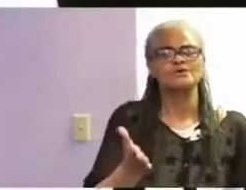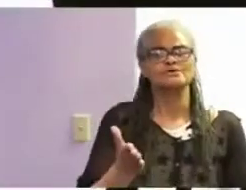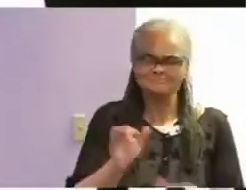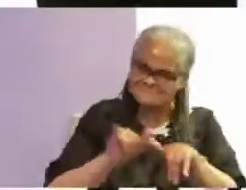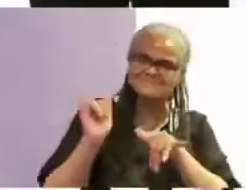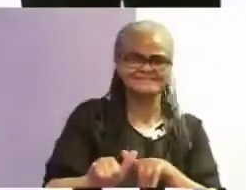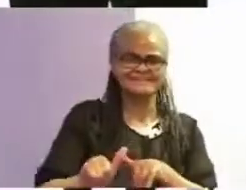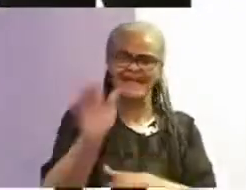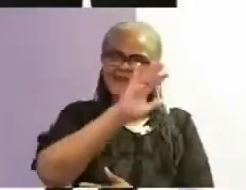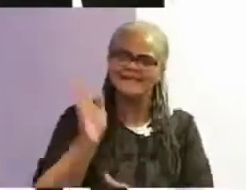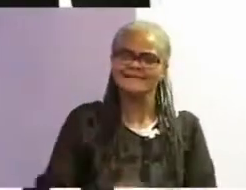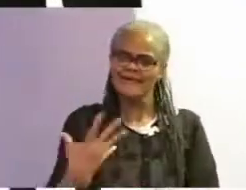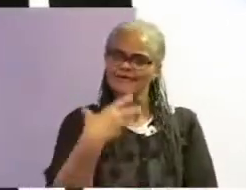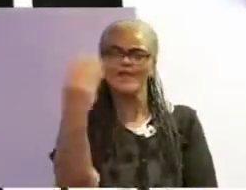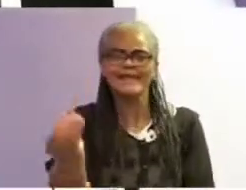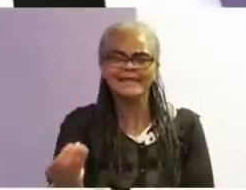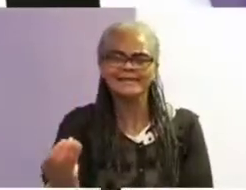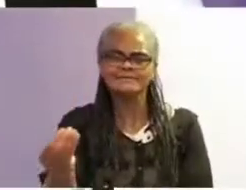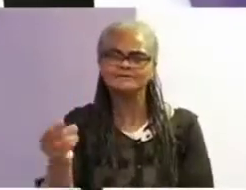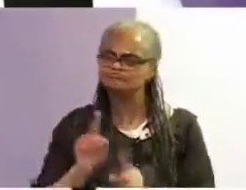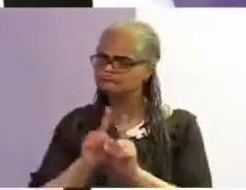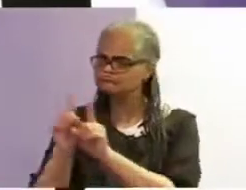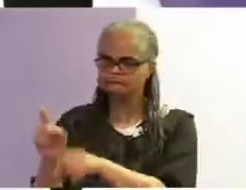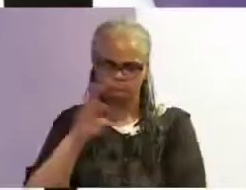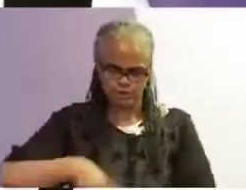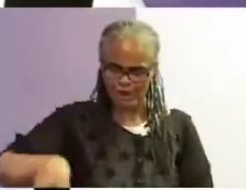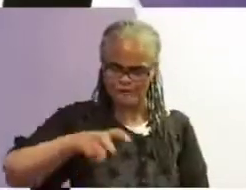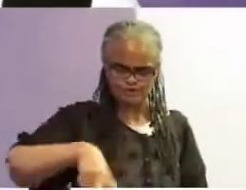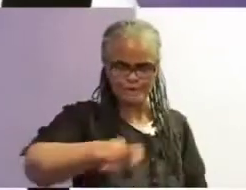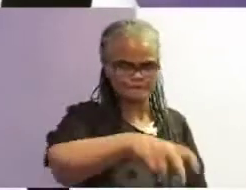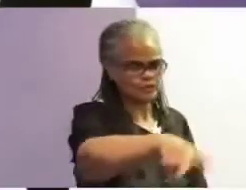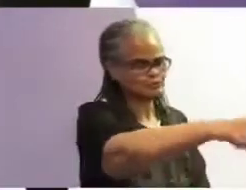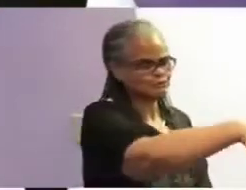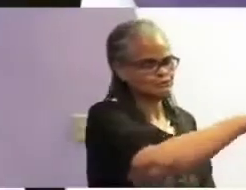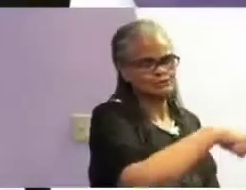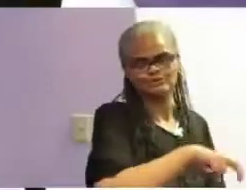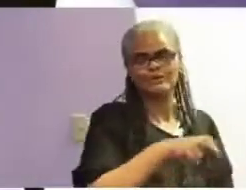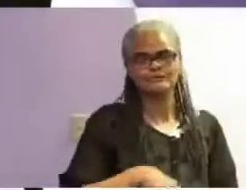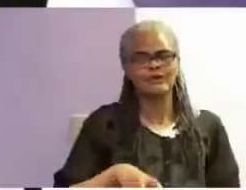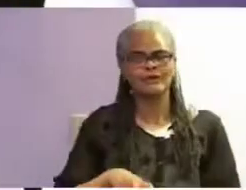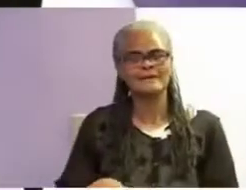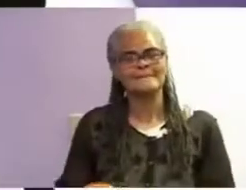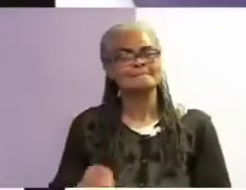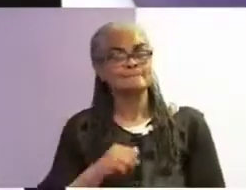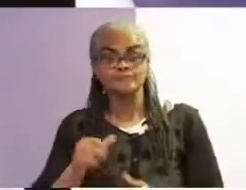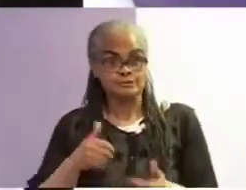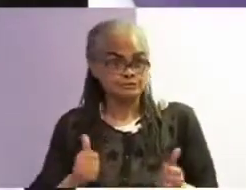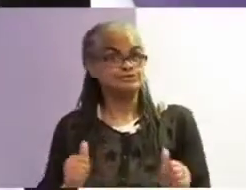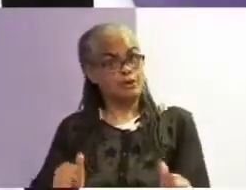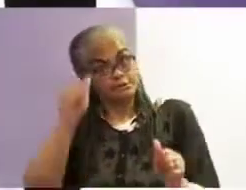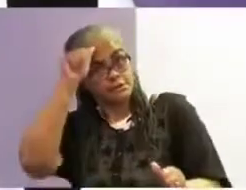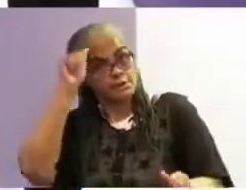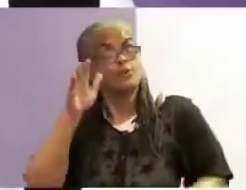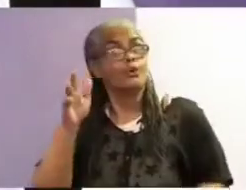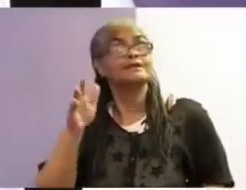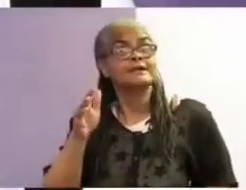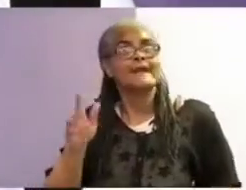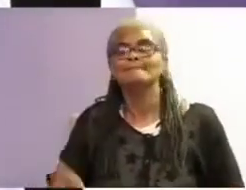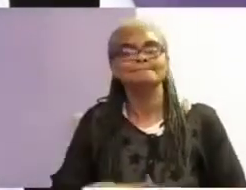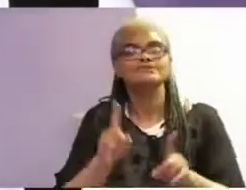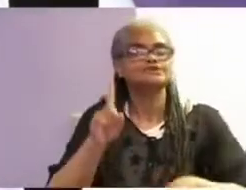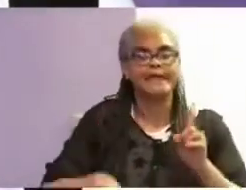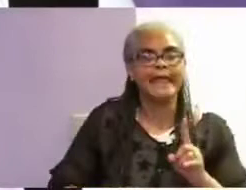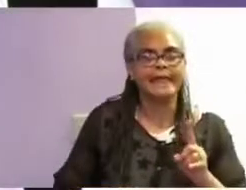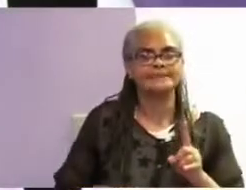Folk all over the place. They're trying to get an anointing, but you can't get an anointing running